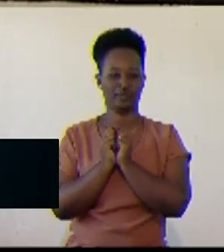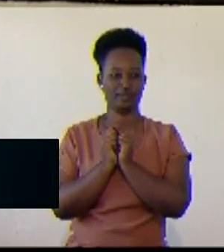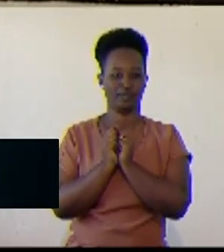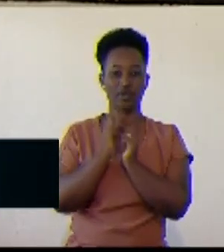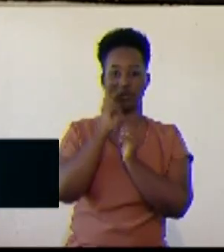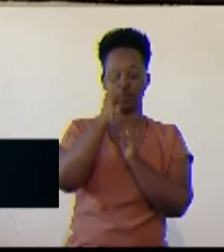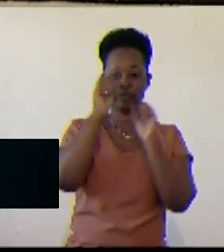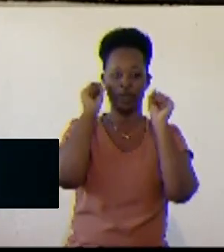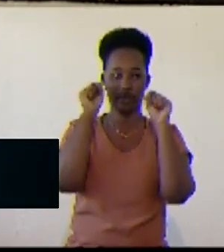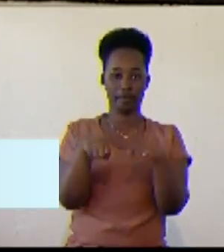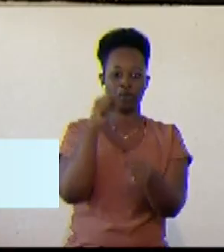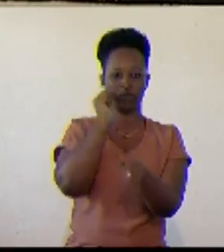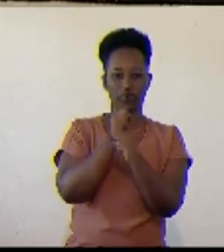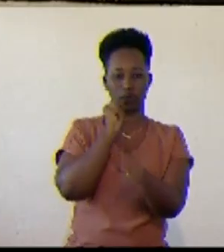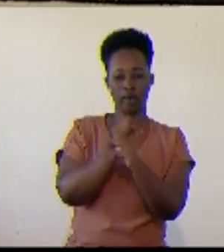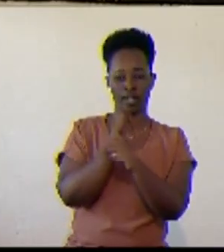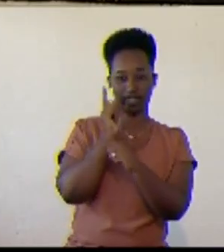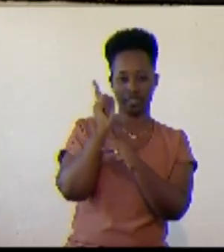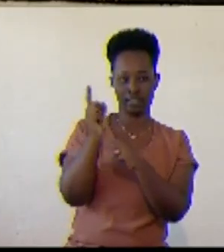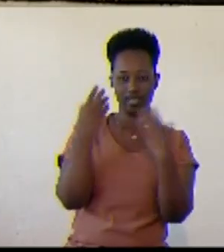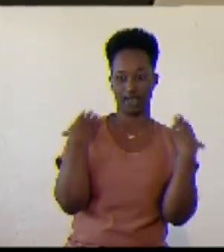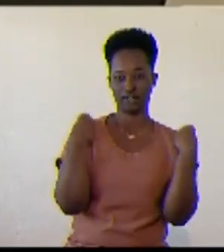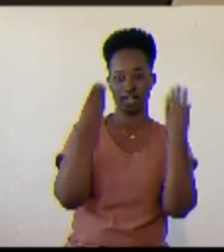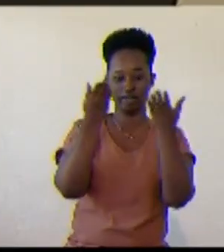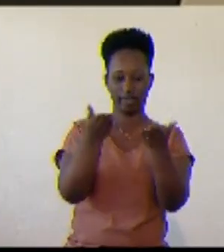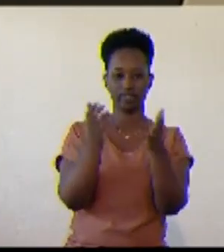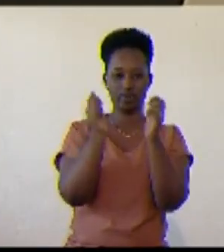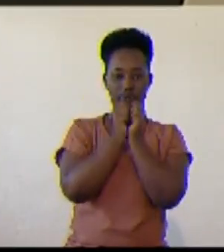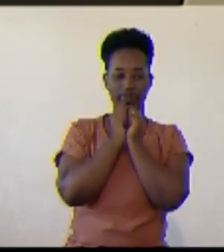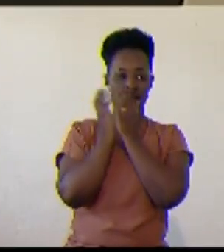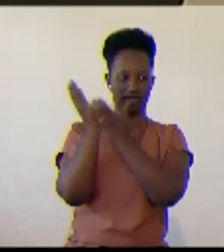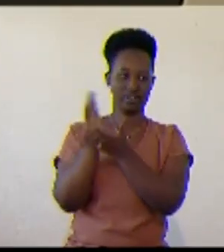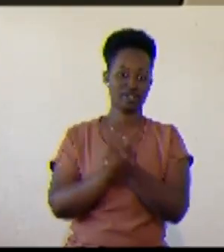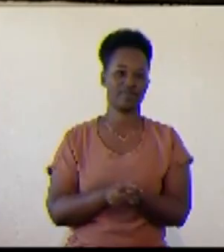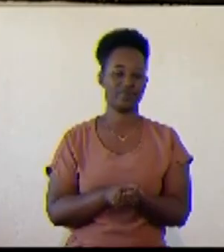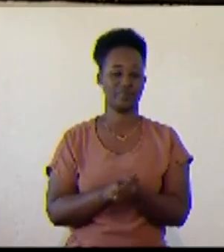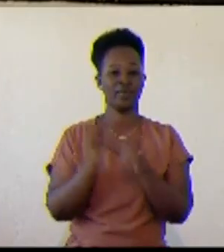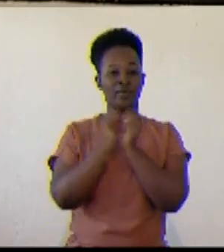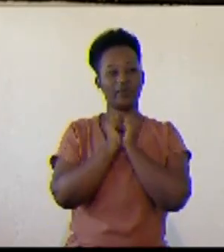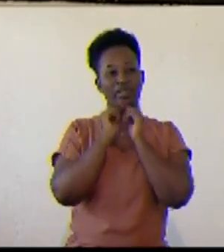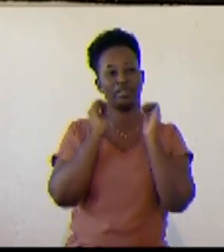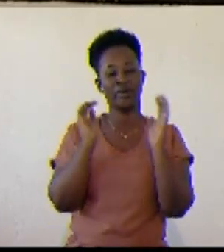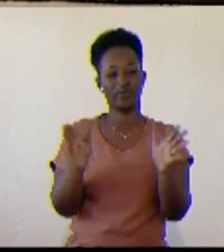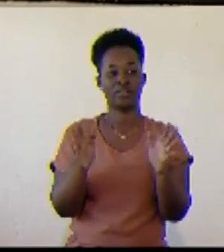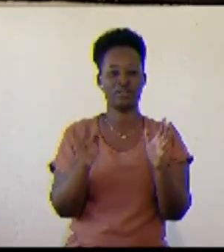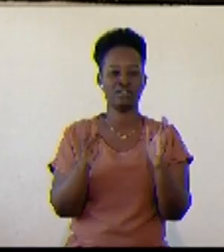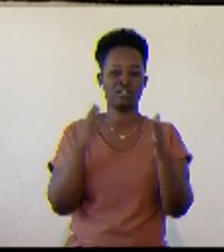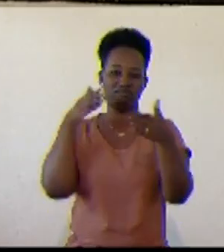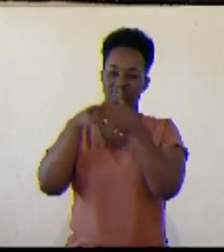You'll be able to work out that assignment with ease without meeting